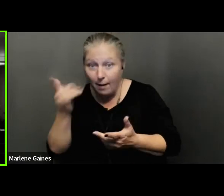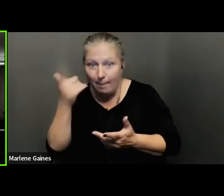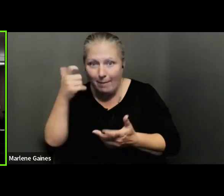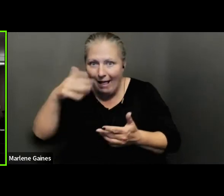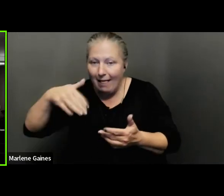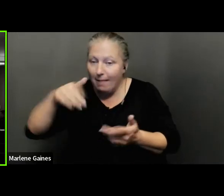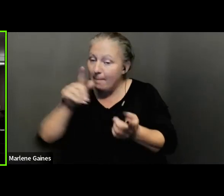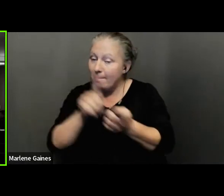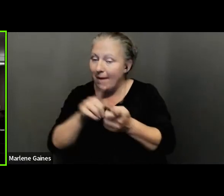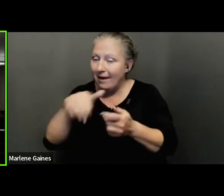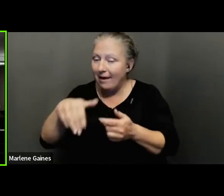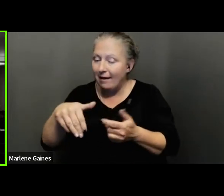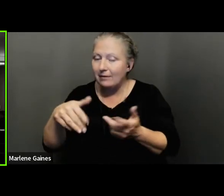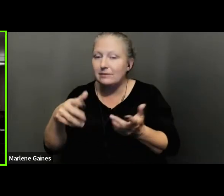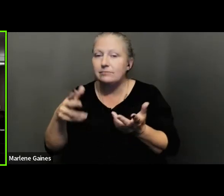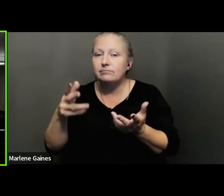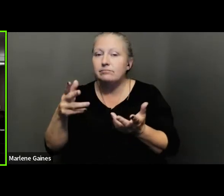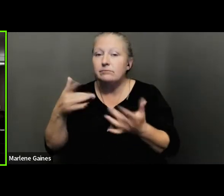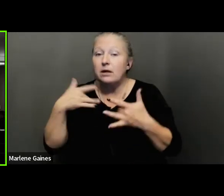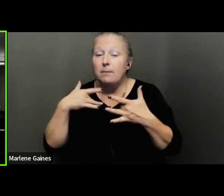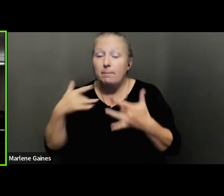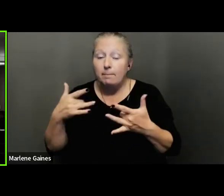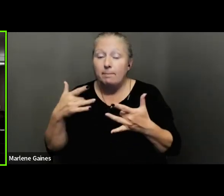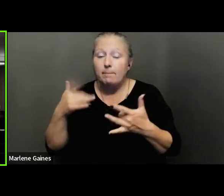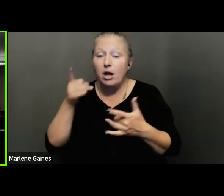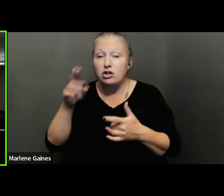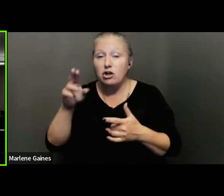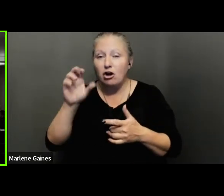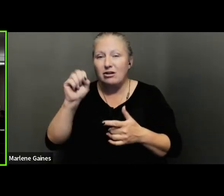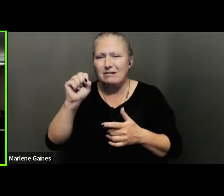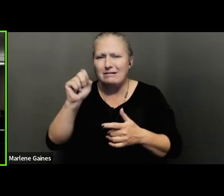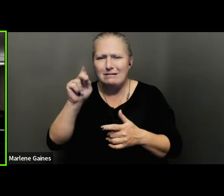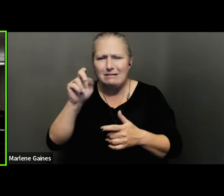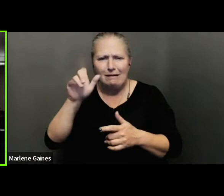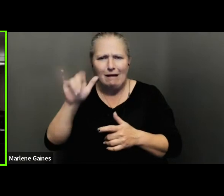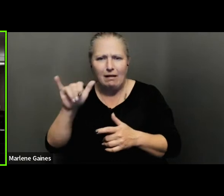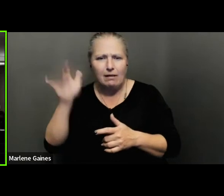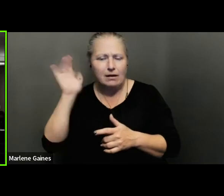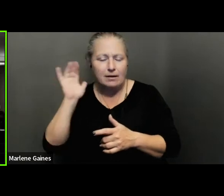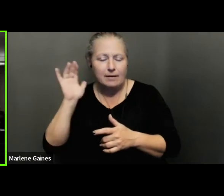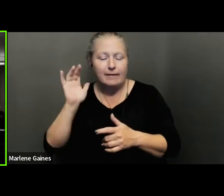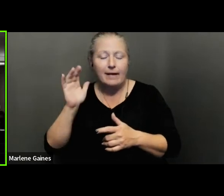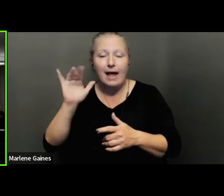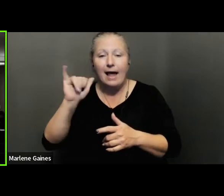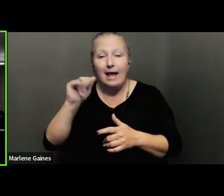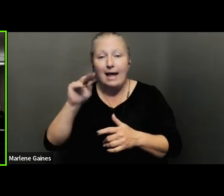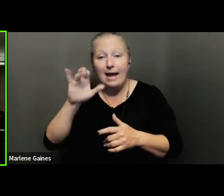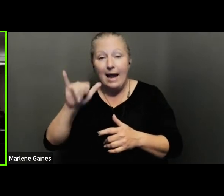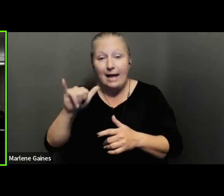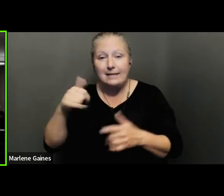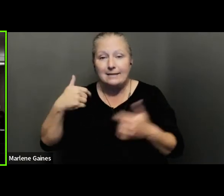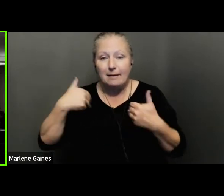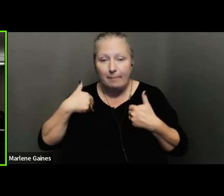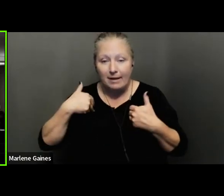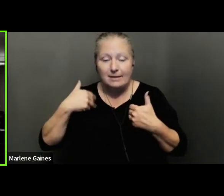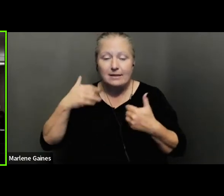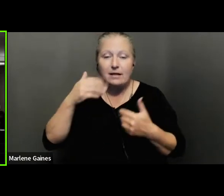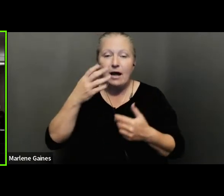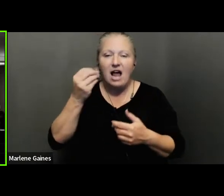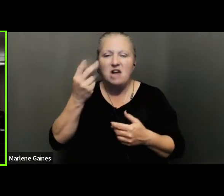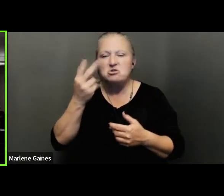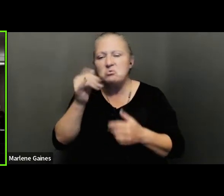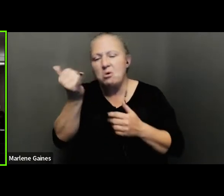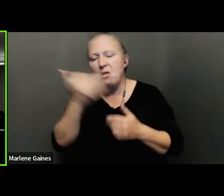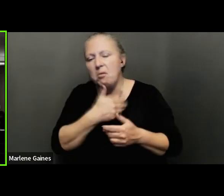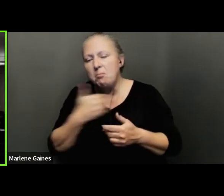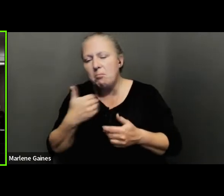yet. And I usually, when with Dr. Skelly, it was usually Yancey, myself, and one or two members, and we'd usually